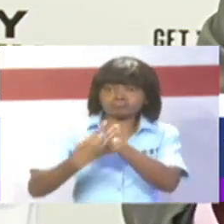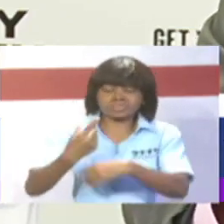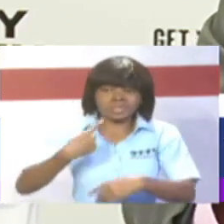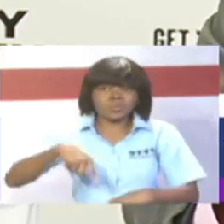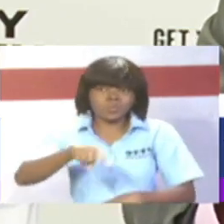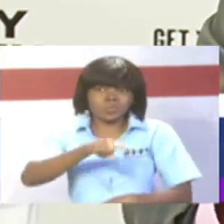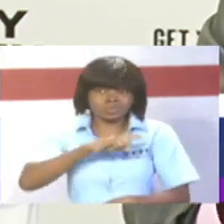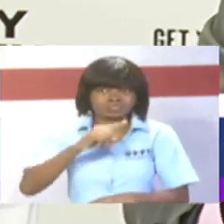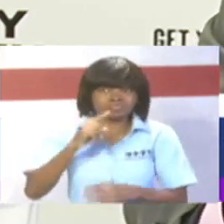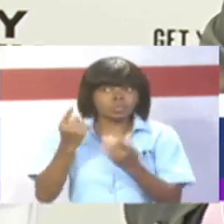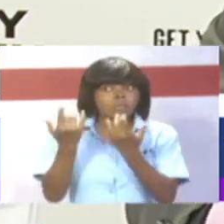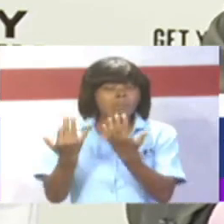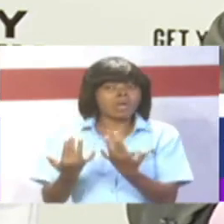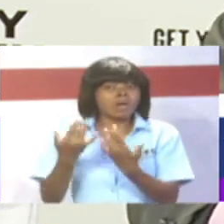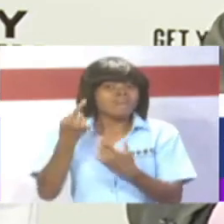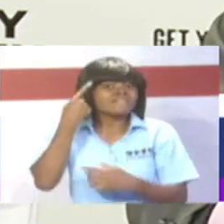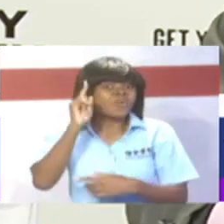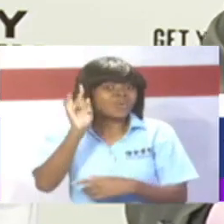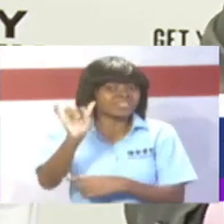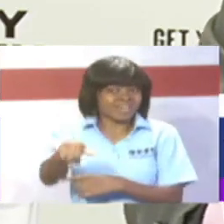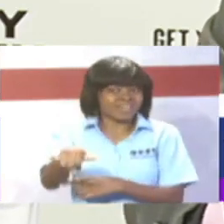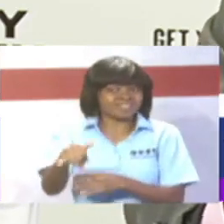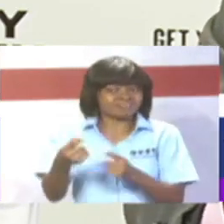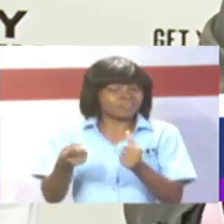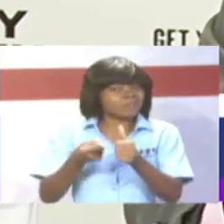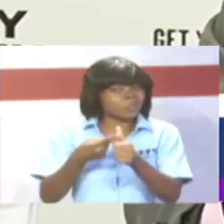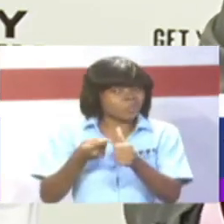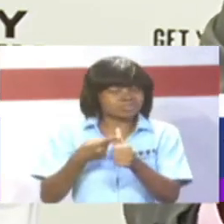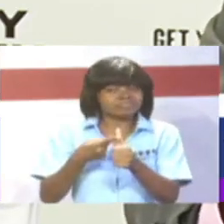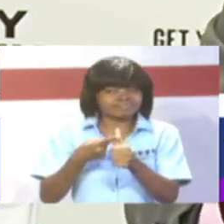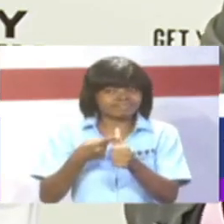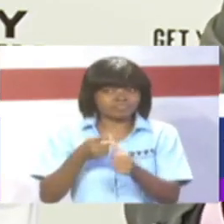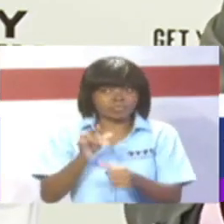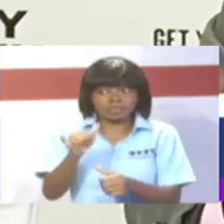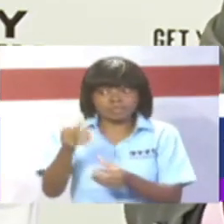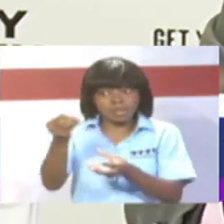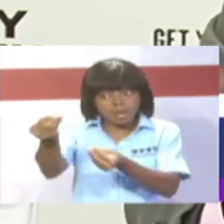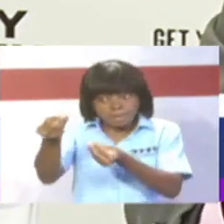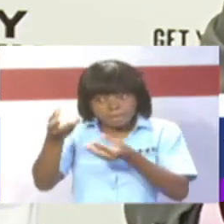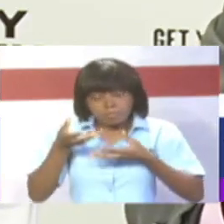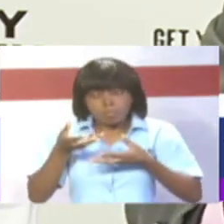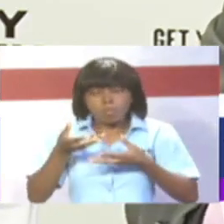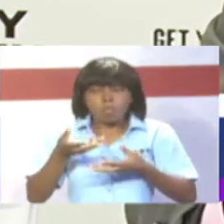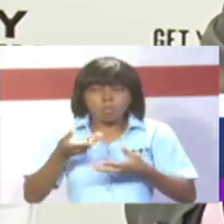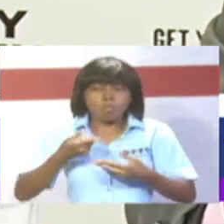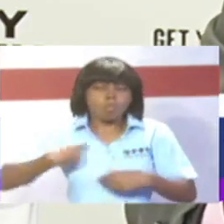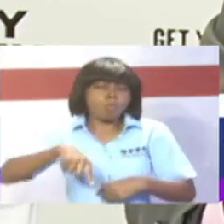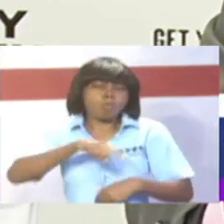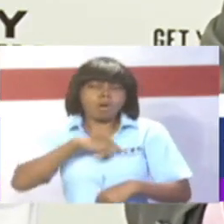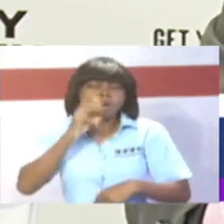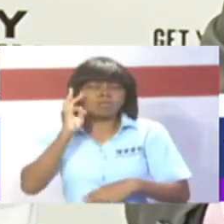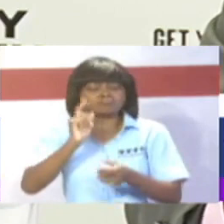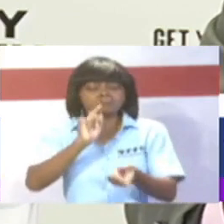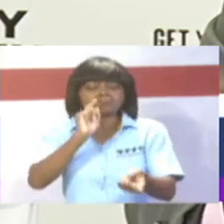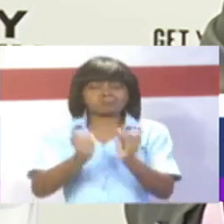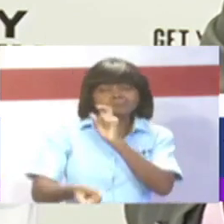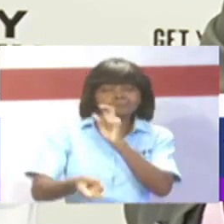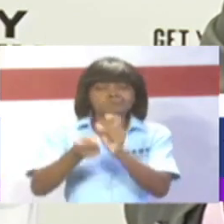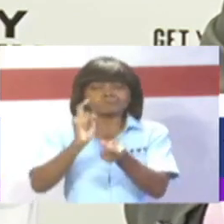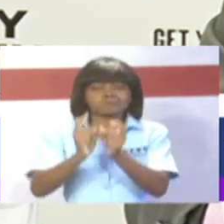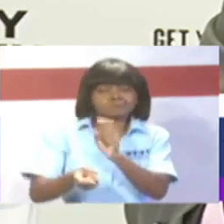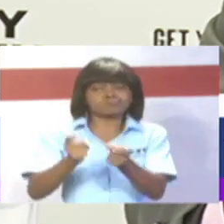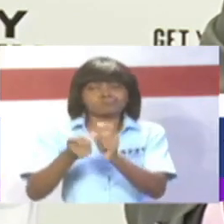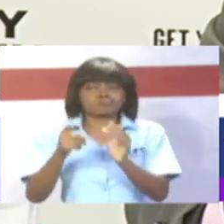then our existing policies will be modified in accordance with that global